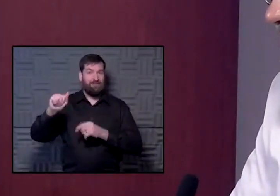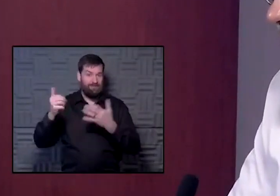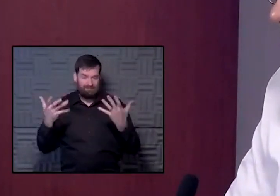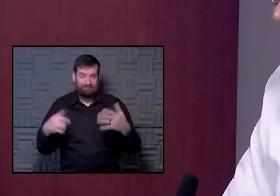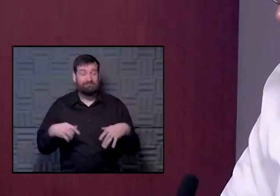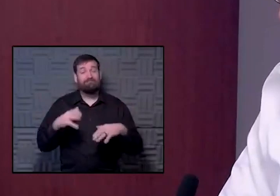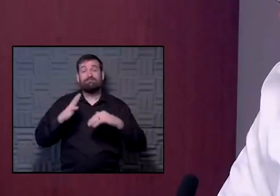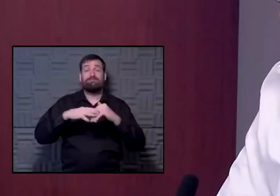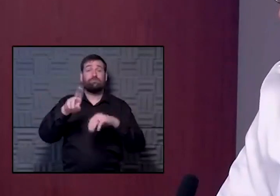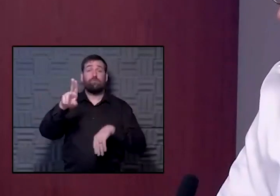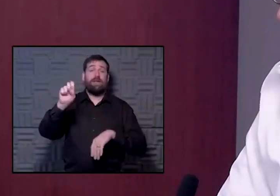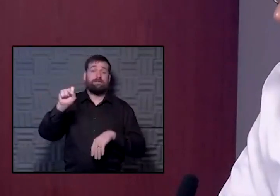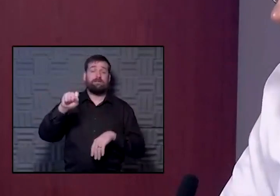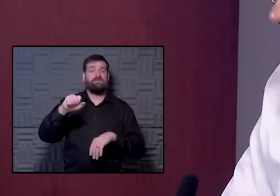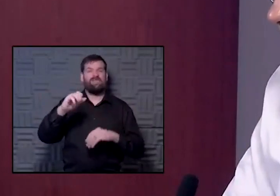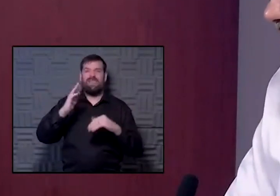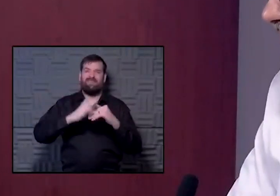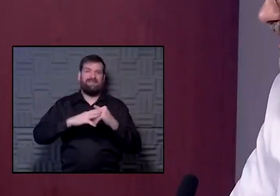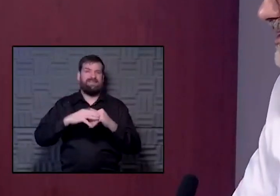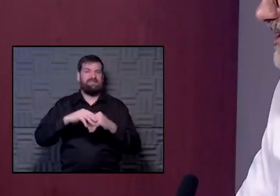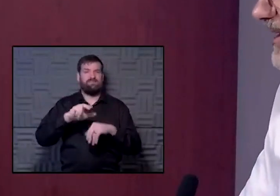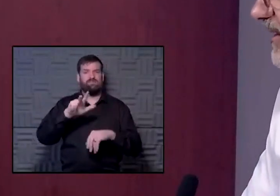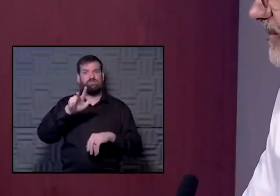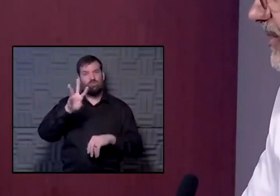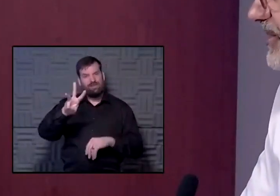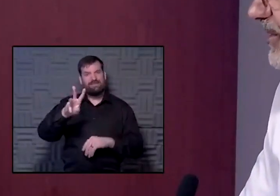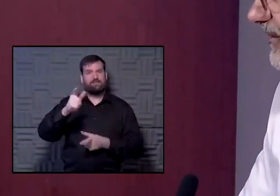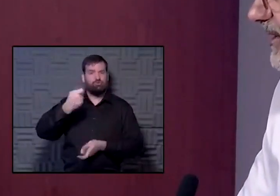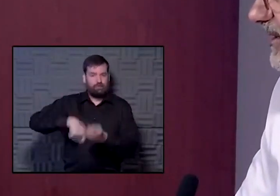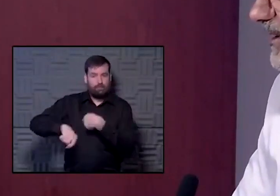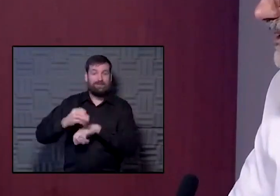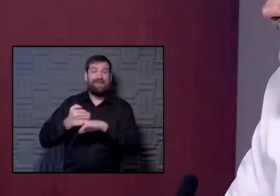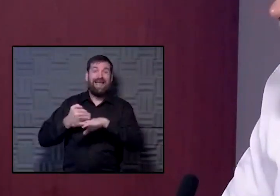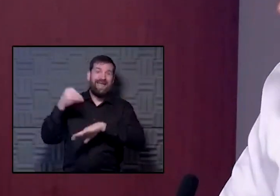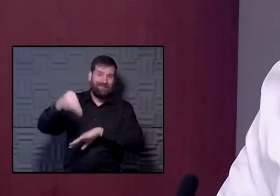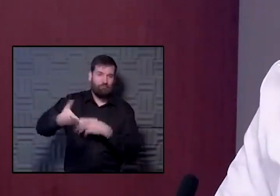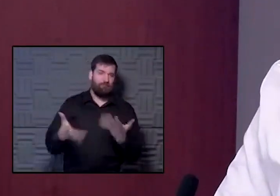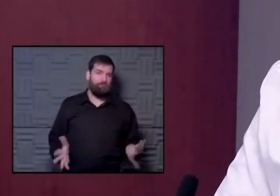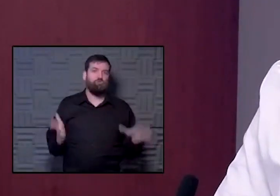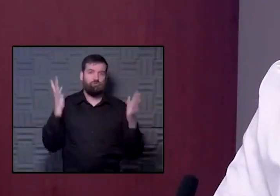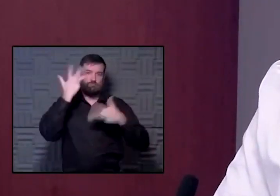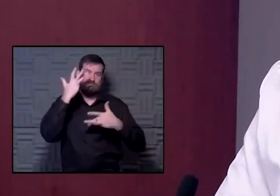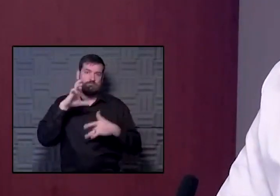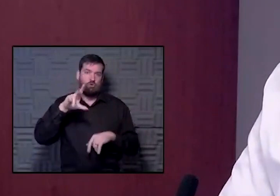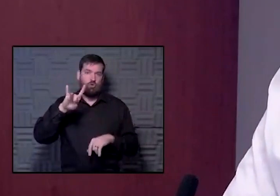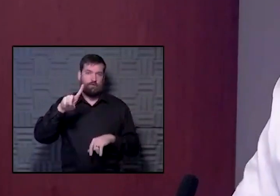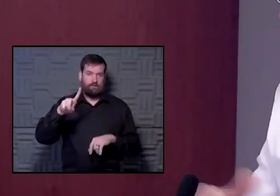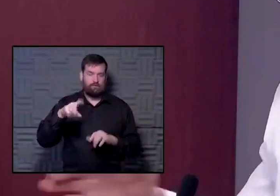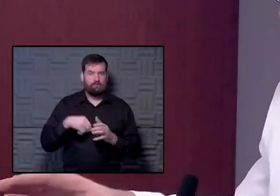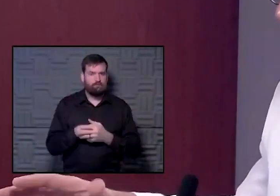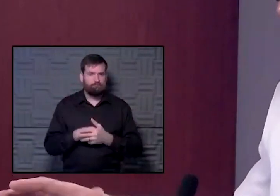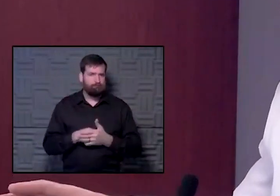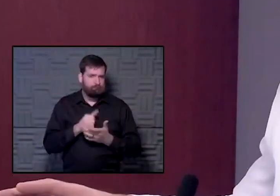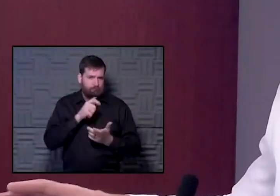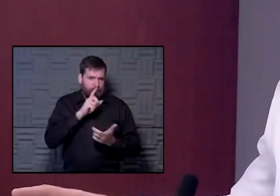been at least 36 transplantations done post-COVID, and I'm not sure about whether or not they're